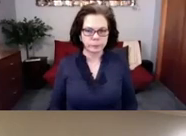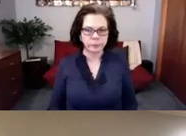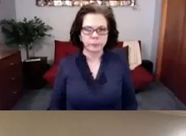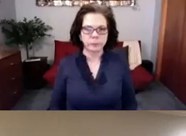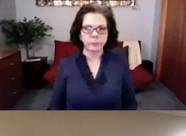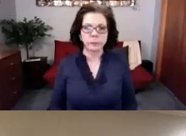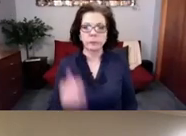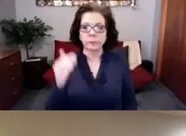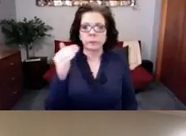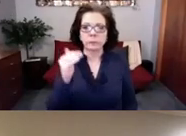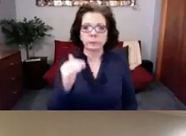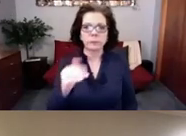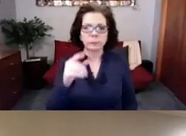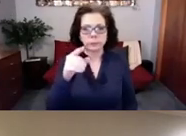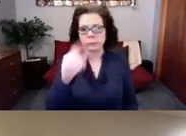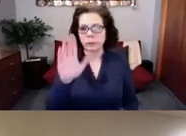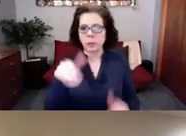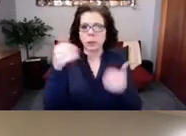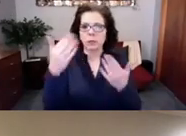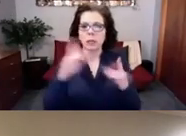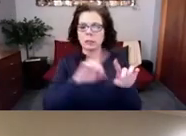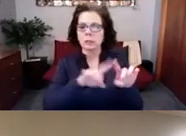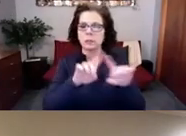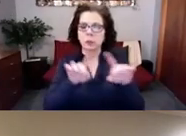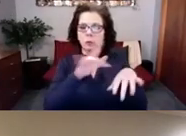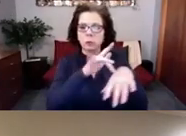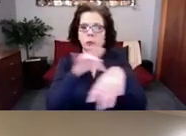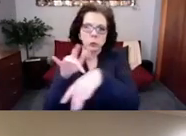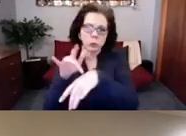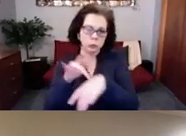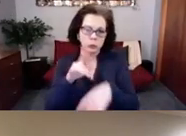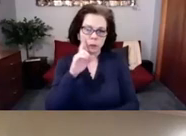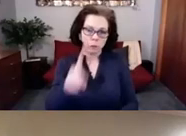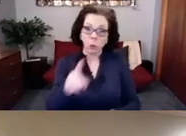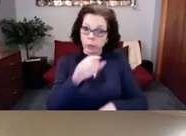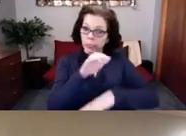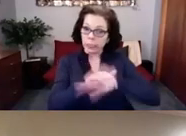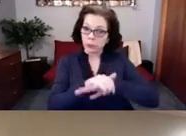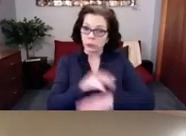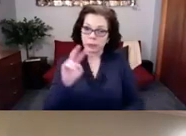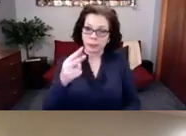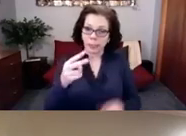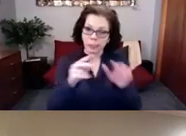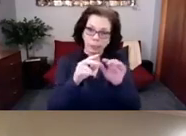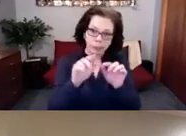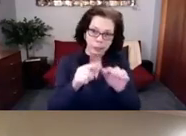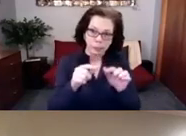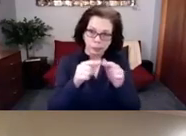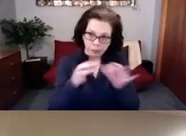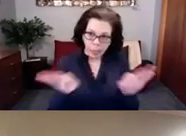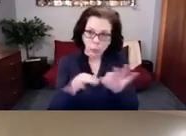The next slide deck provides resources for English as a second language resources, and